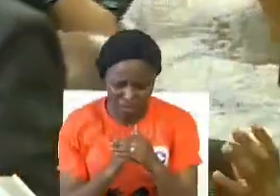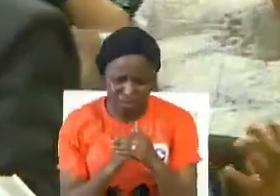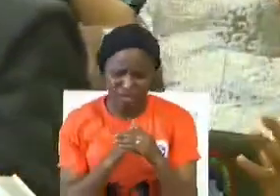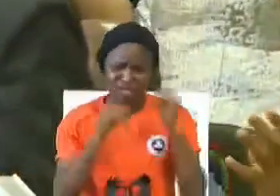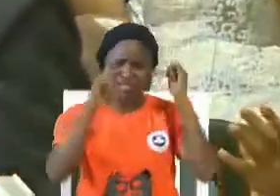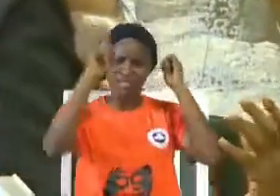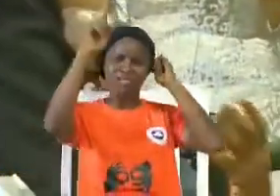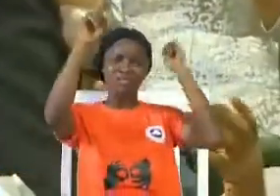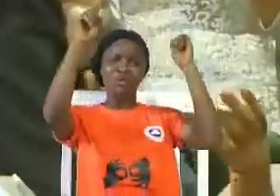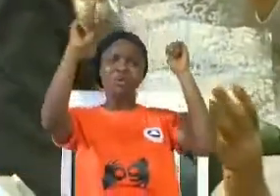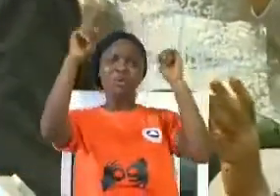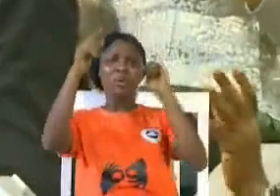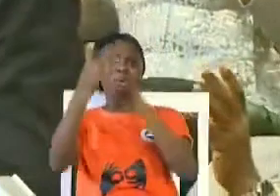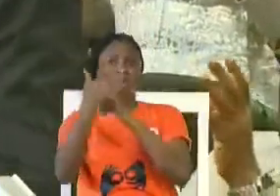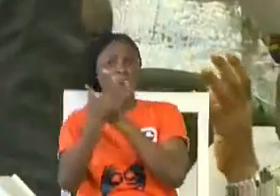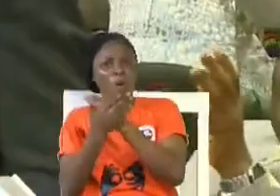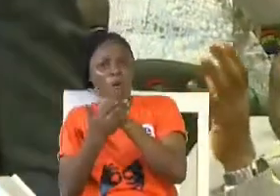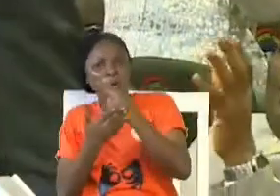Worship his